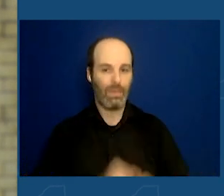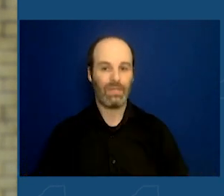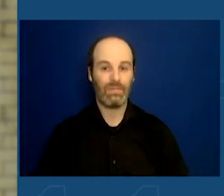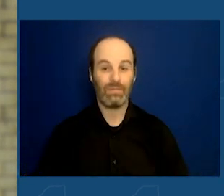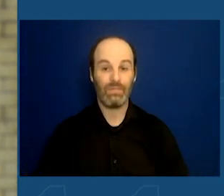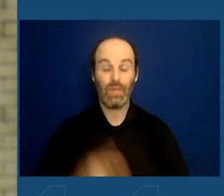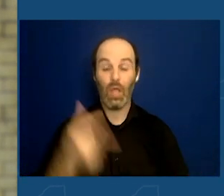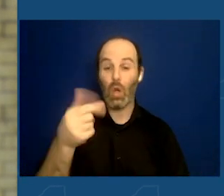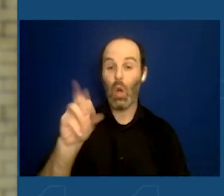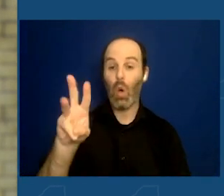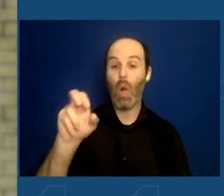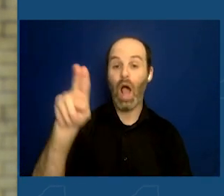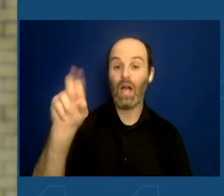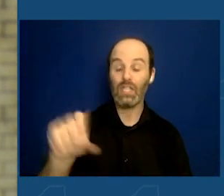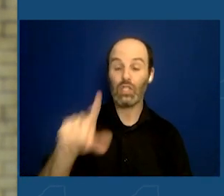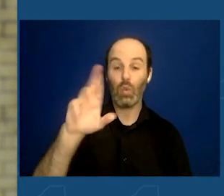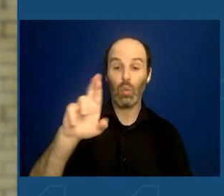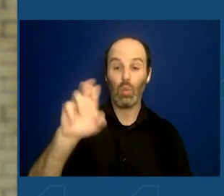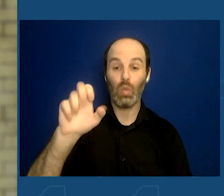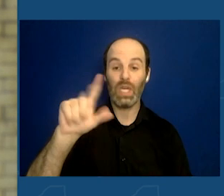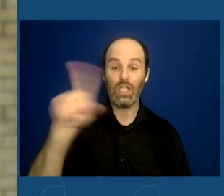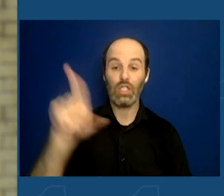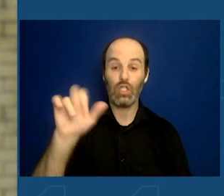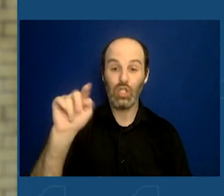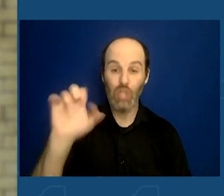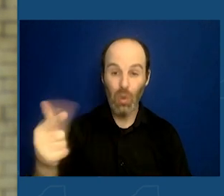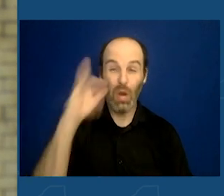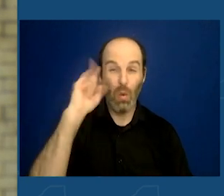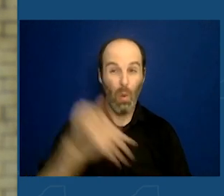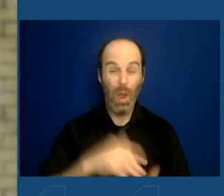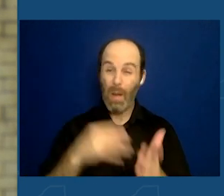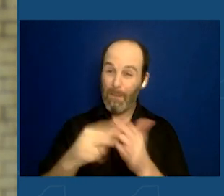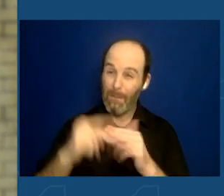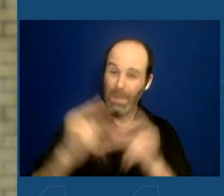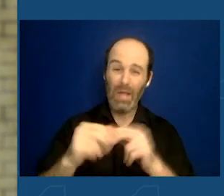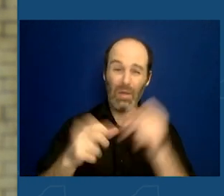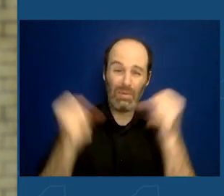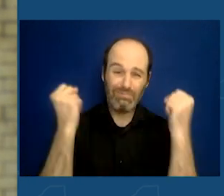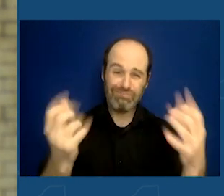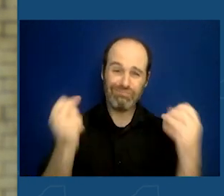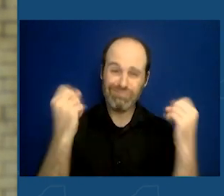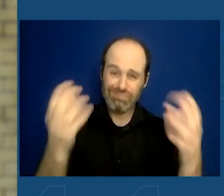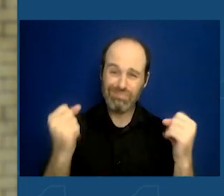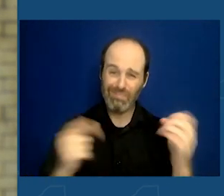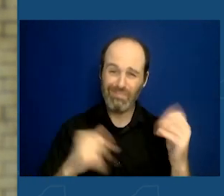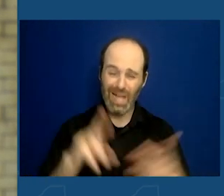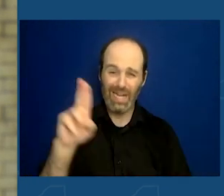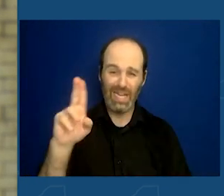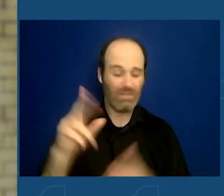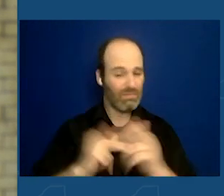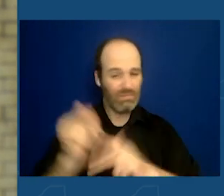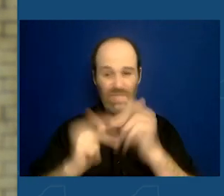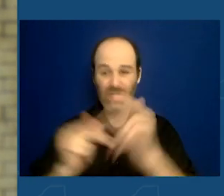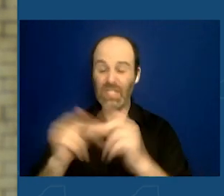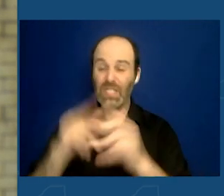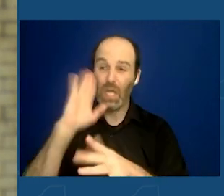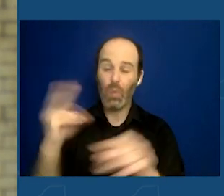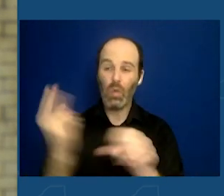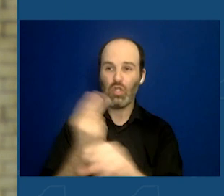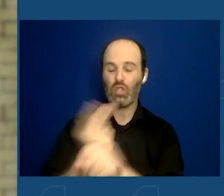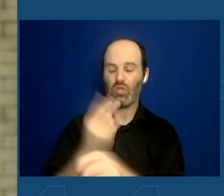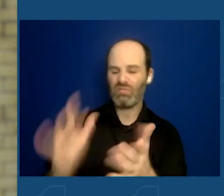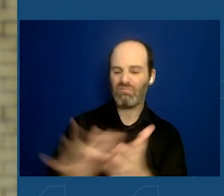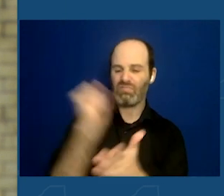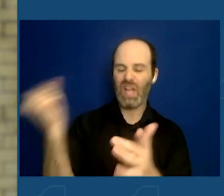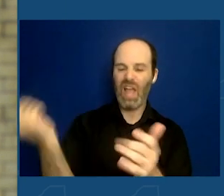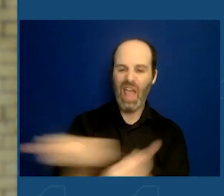build, again, thousands and thousands of units. It's going to use all the best parts of the 421A program, which hasn't been renewed, but the